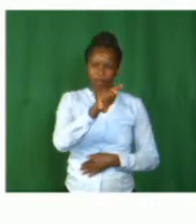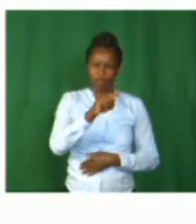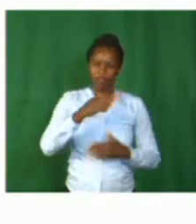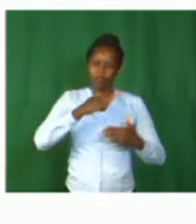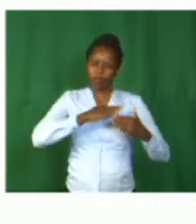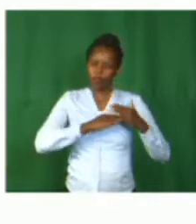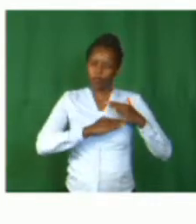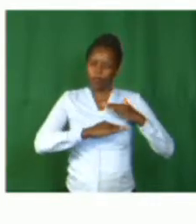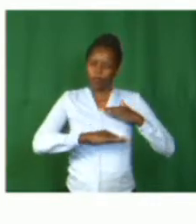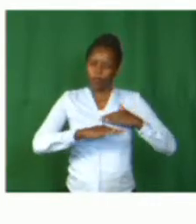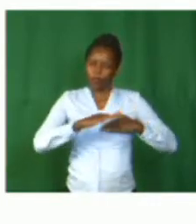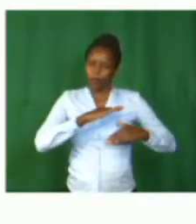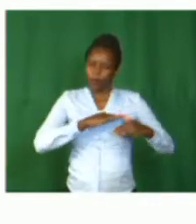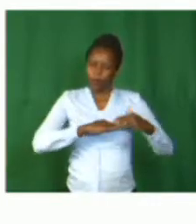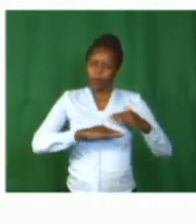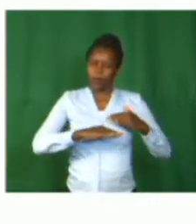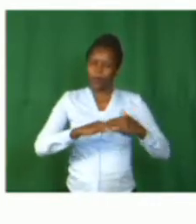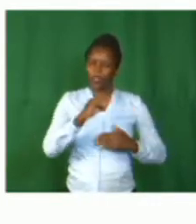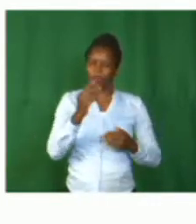has to be